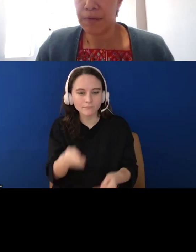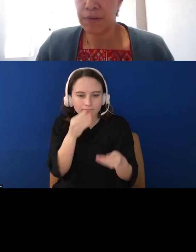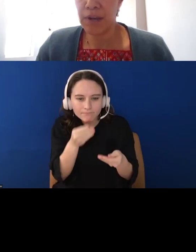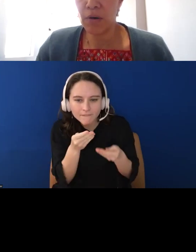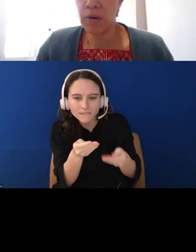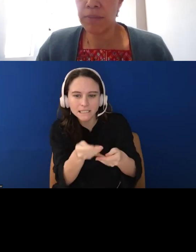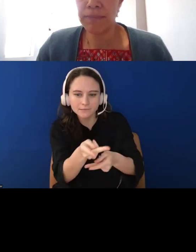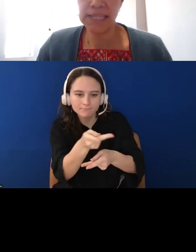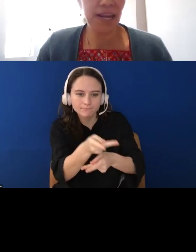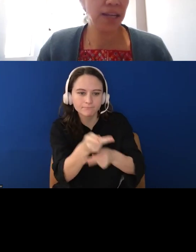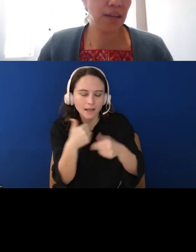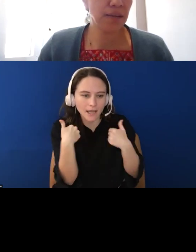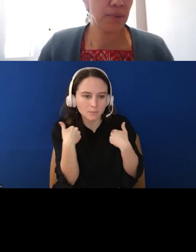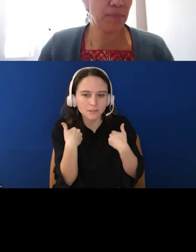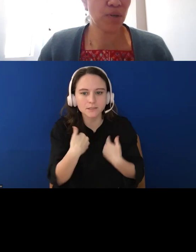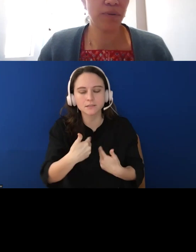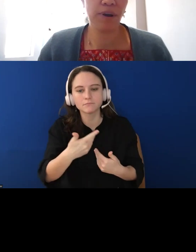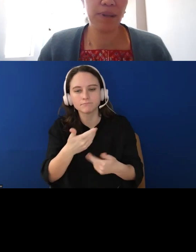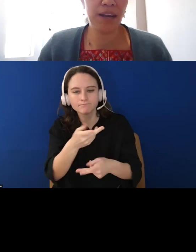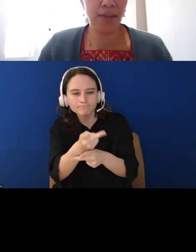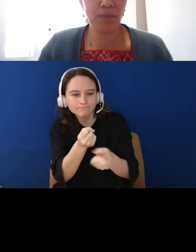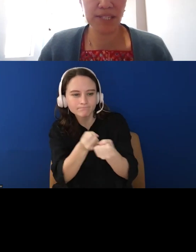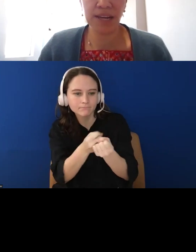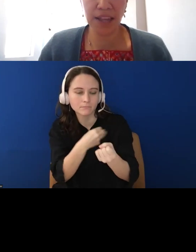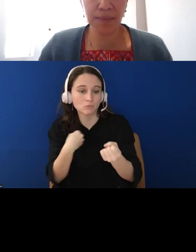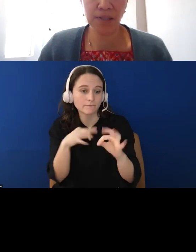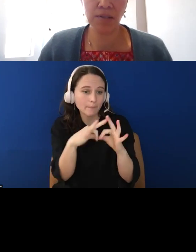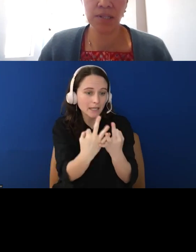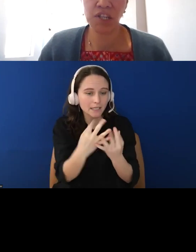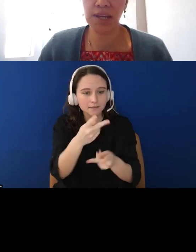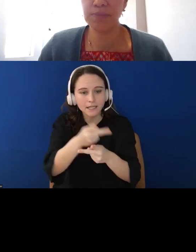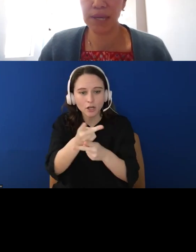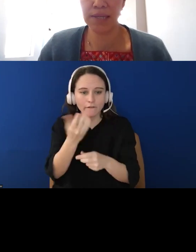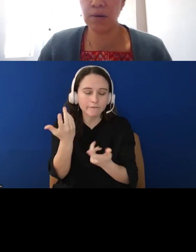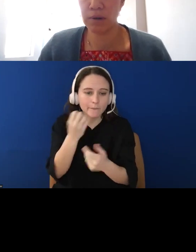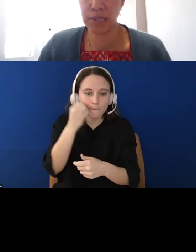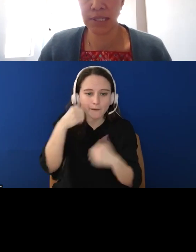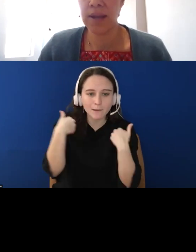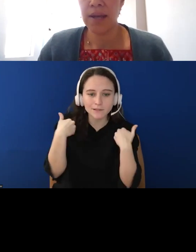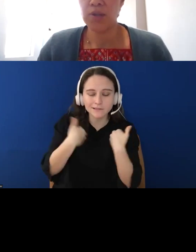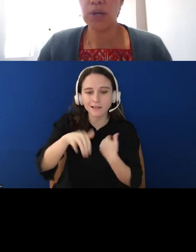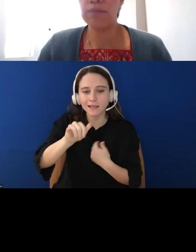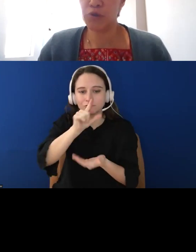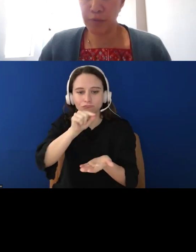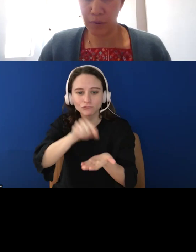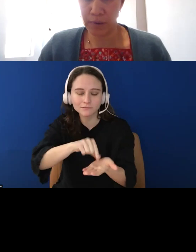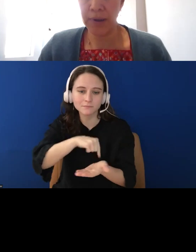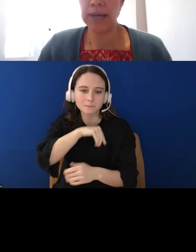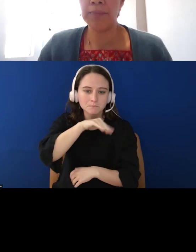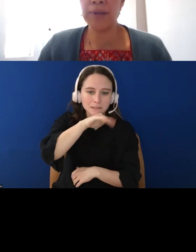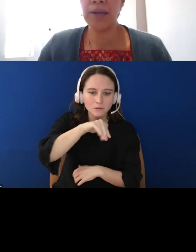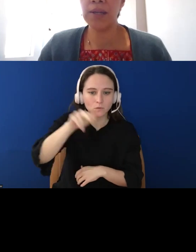Feeding or maintaining the members of a family and domestic animals such as chicken, pigs, and horses to give